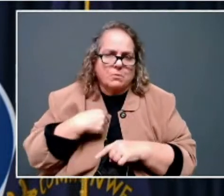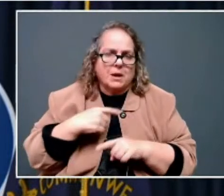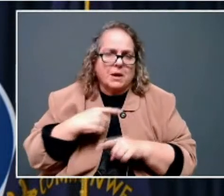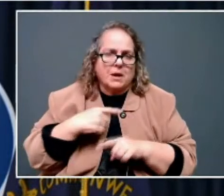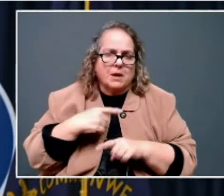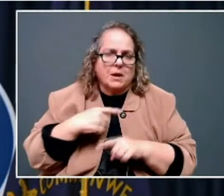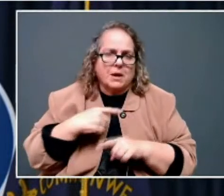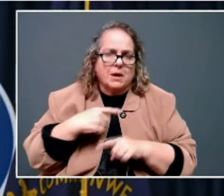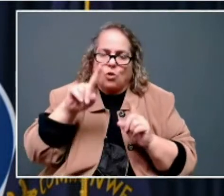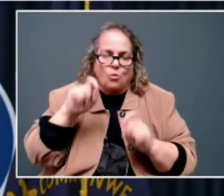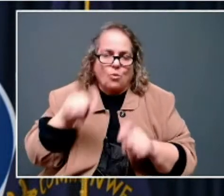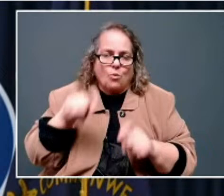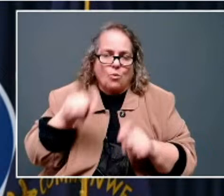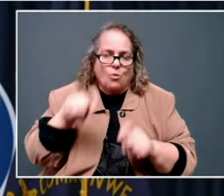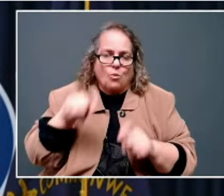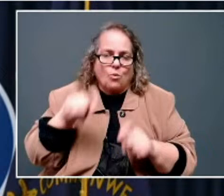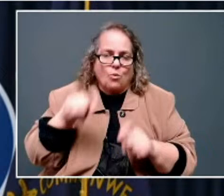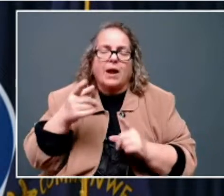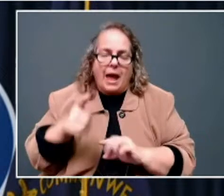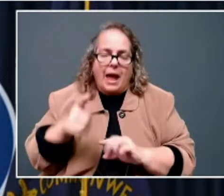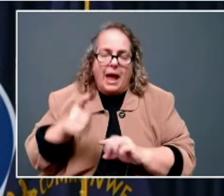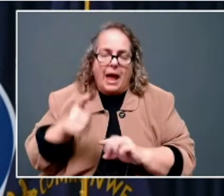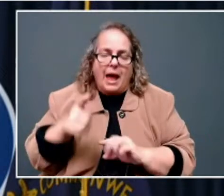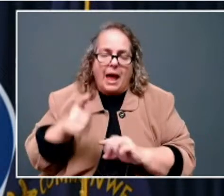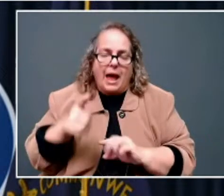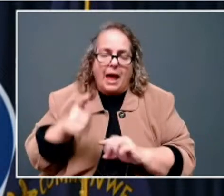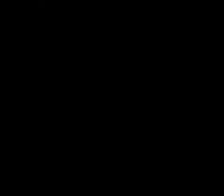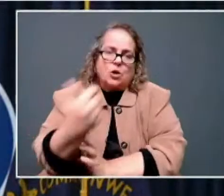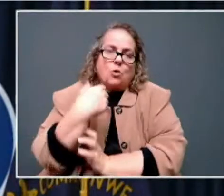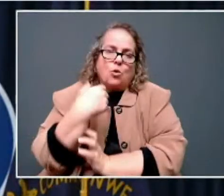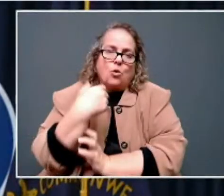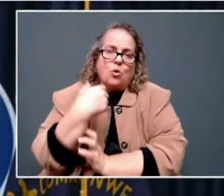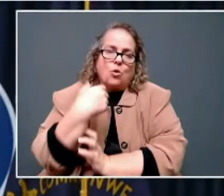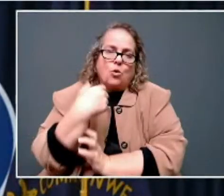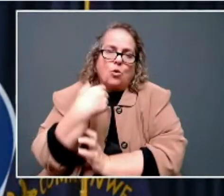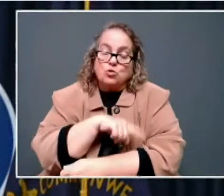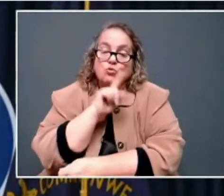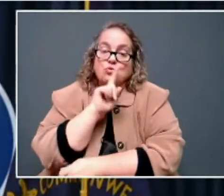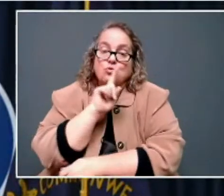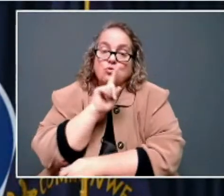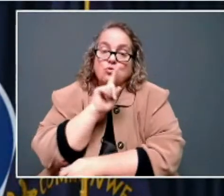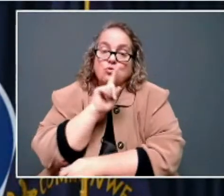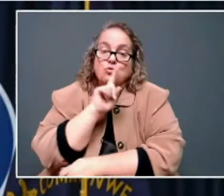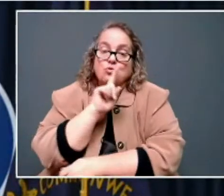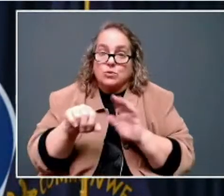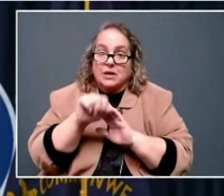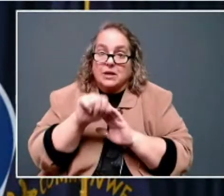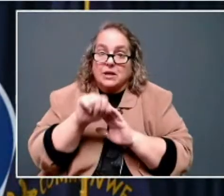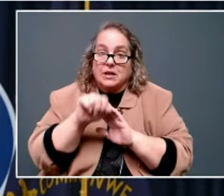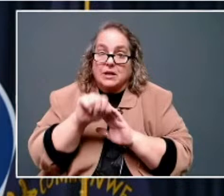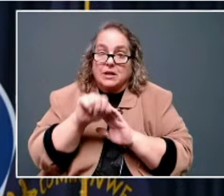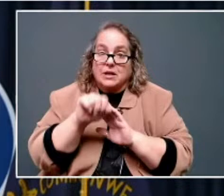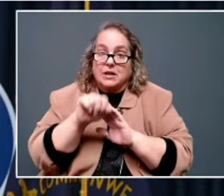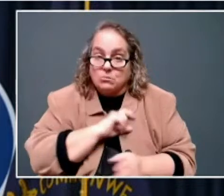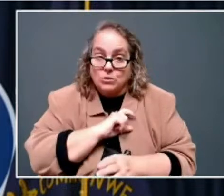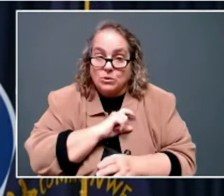question that it's going to happen. I need you to report it to the Kentucky State Police in your area,